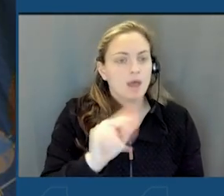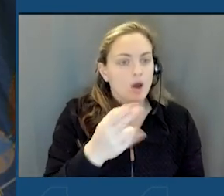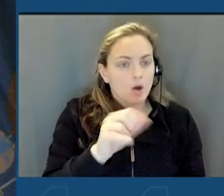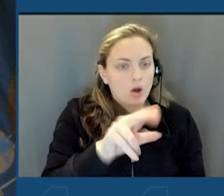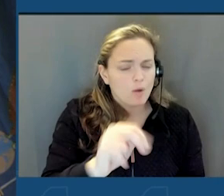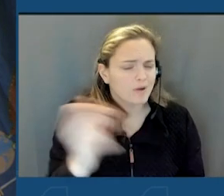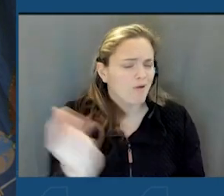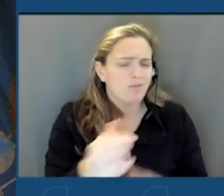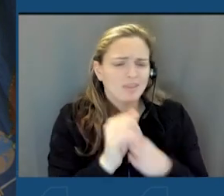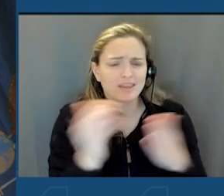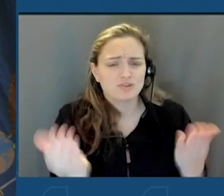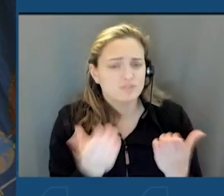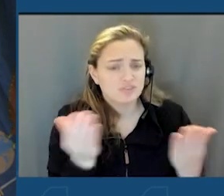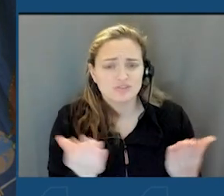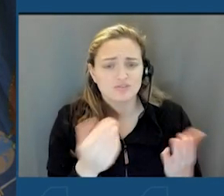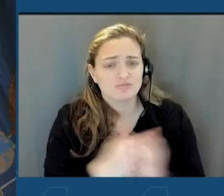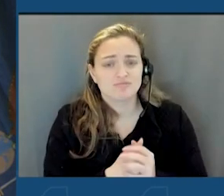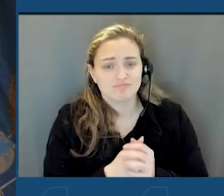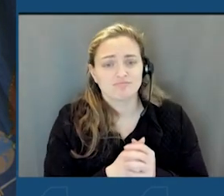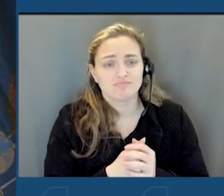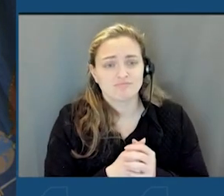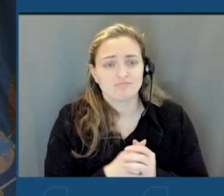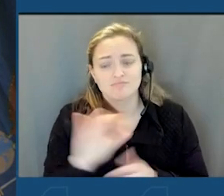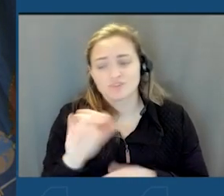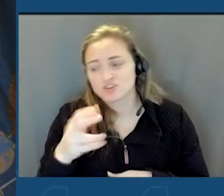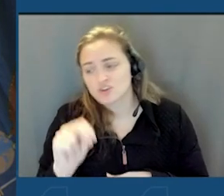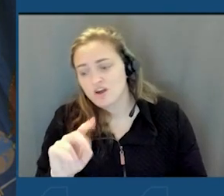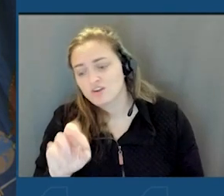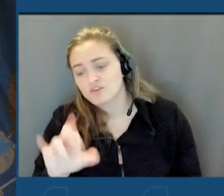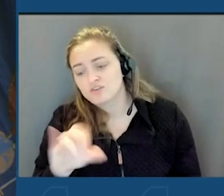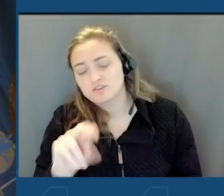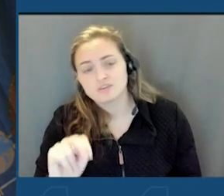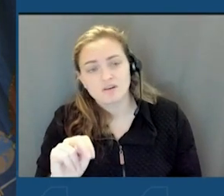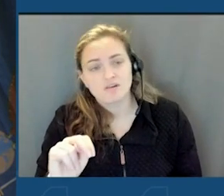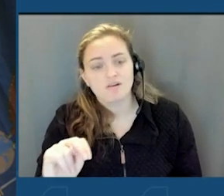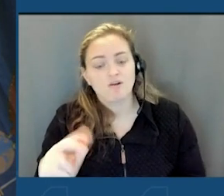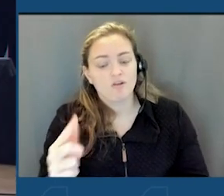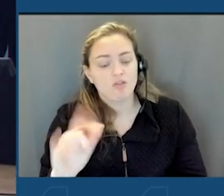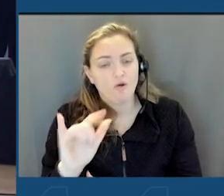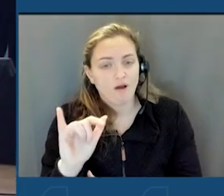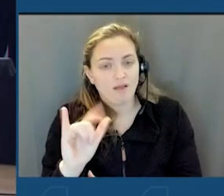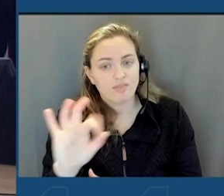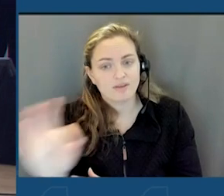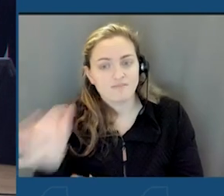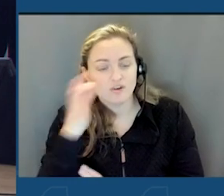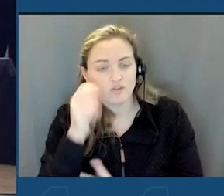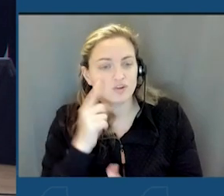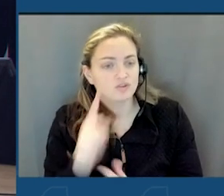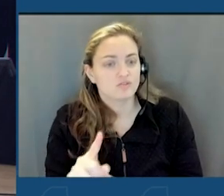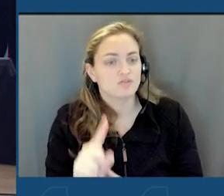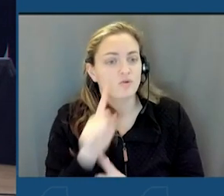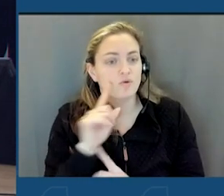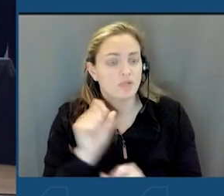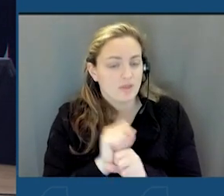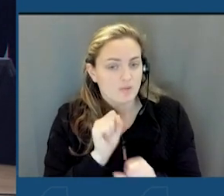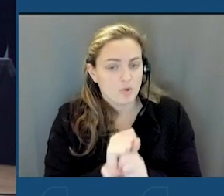here. John Durso, of course, Long Island Federation of Labor. Thank you for your leadership.